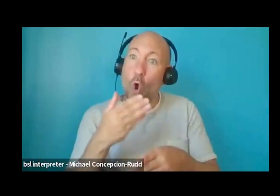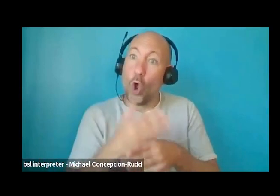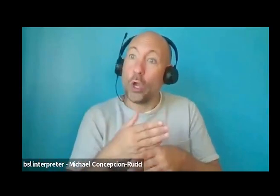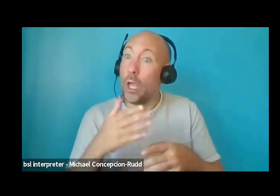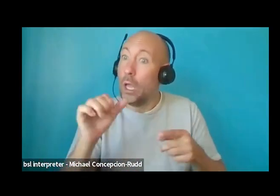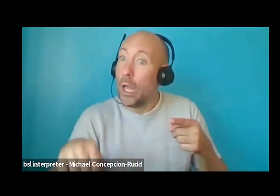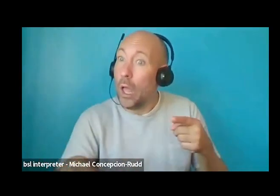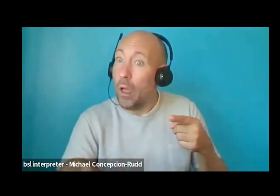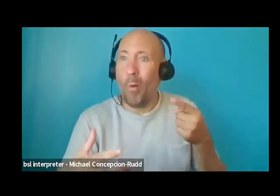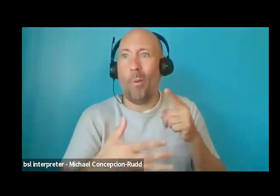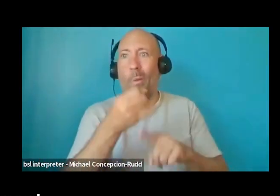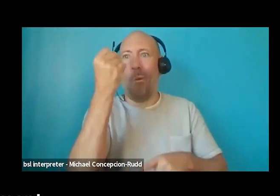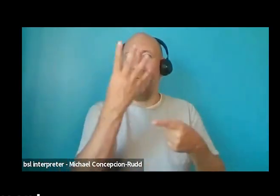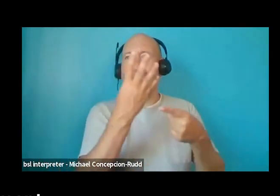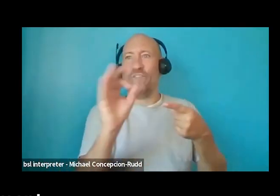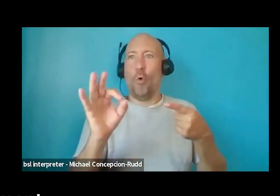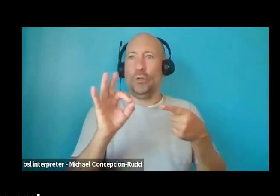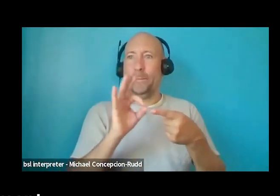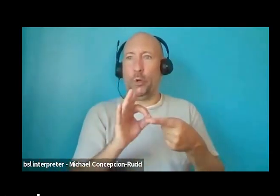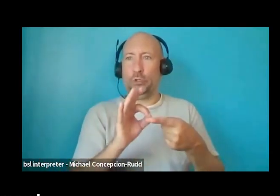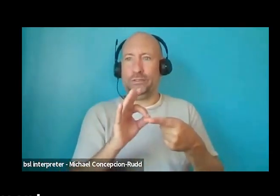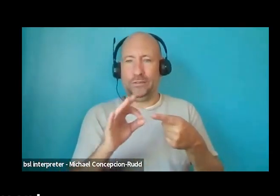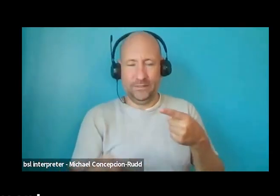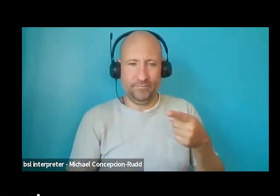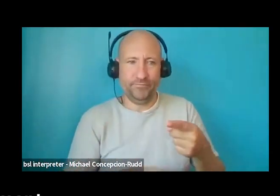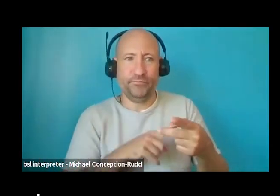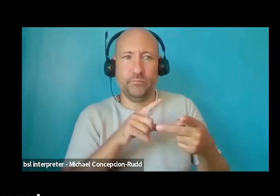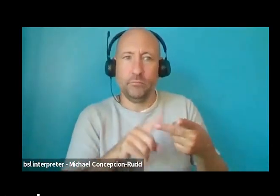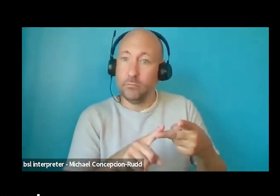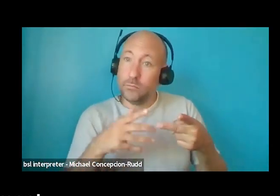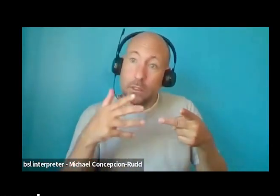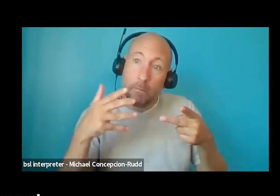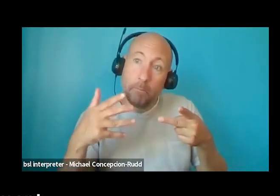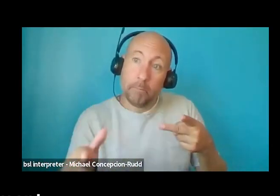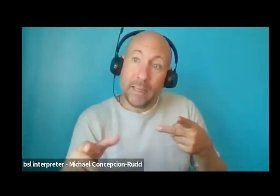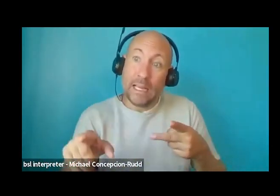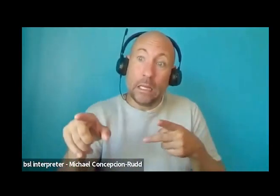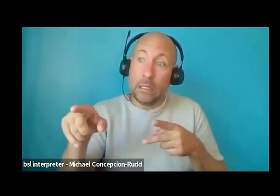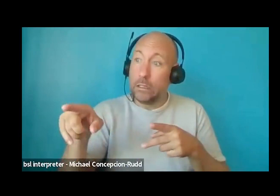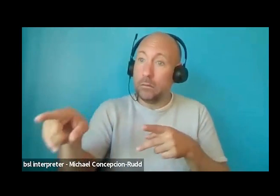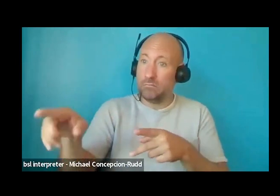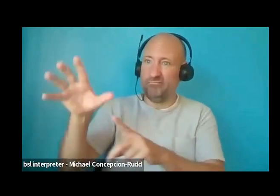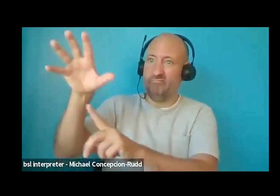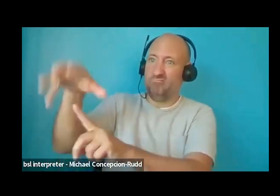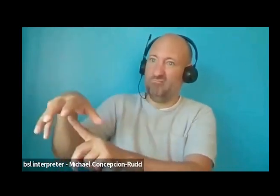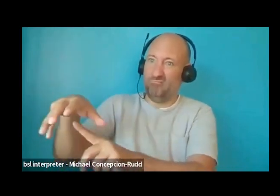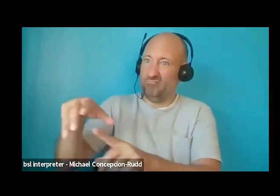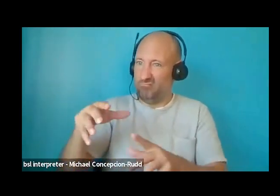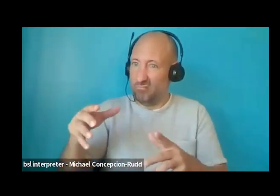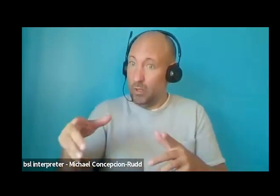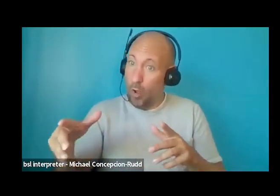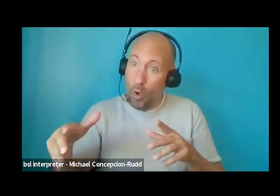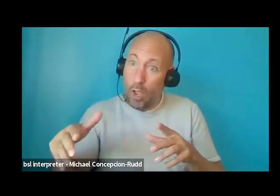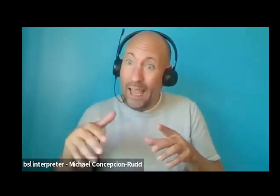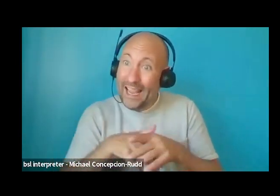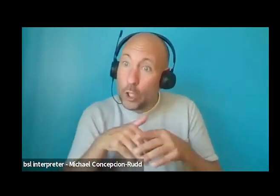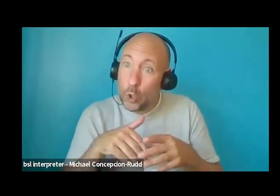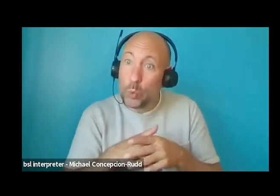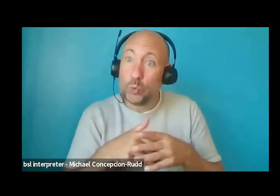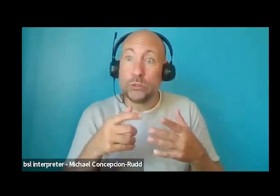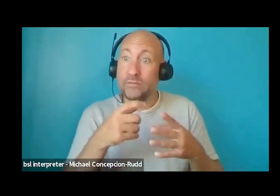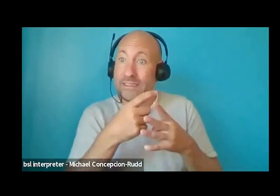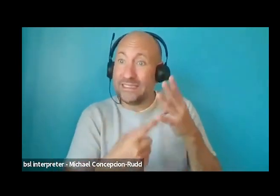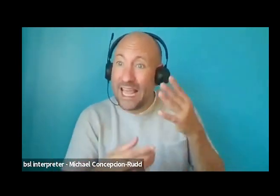points. And then a track record of a commitment of the host organization in supporting inclusive or disabled-led